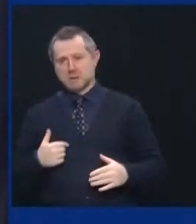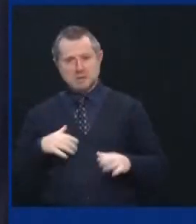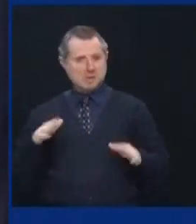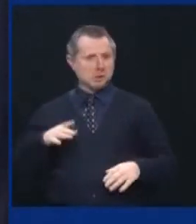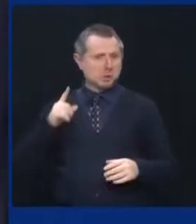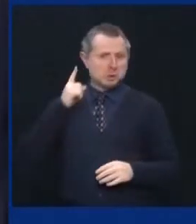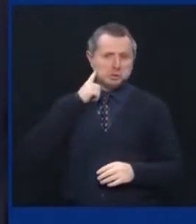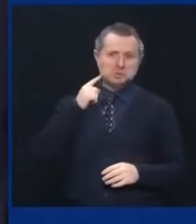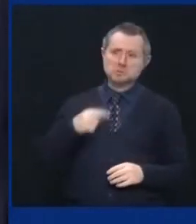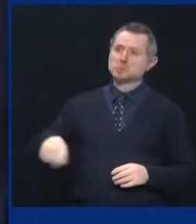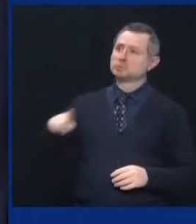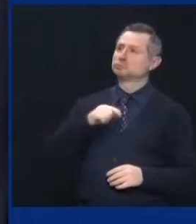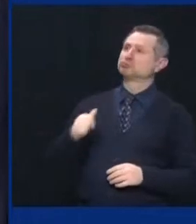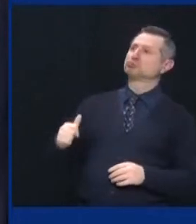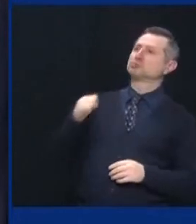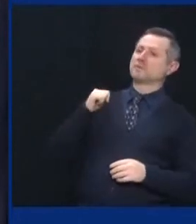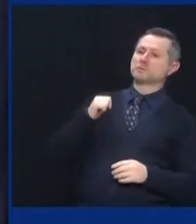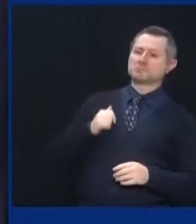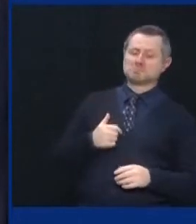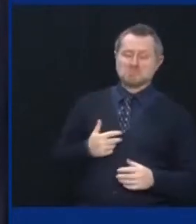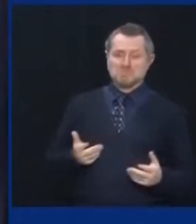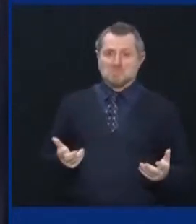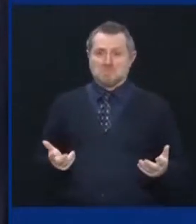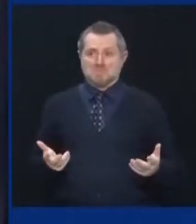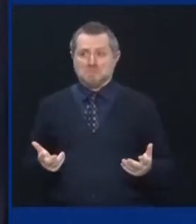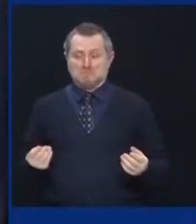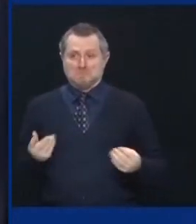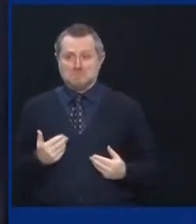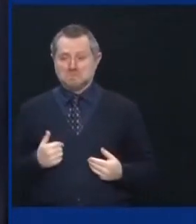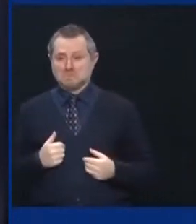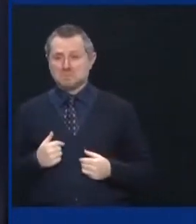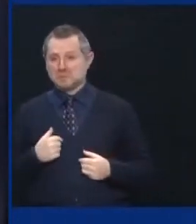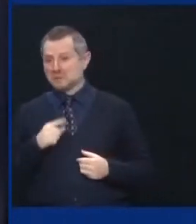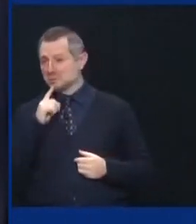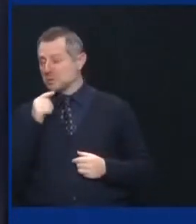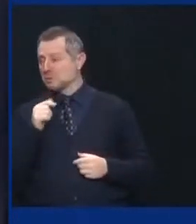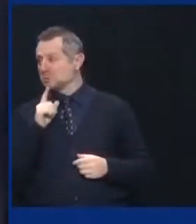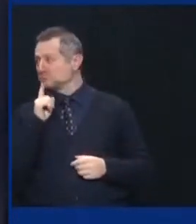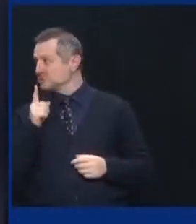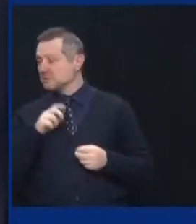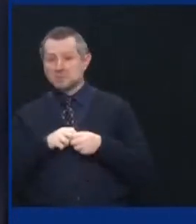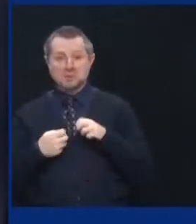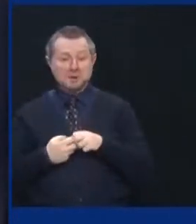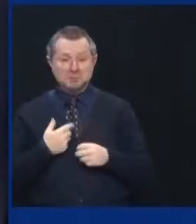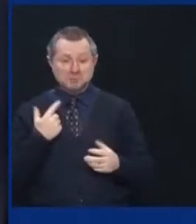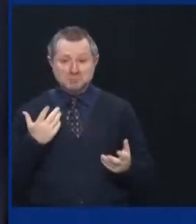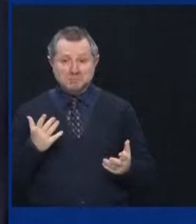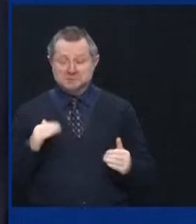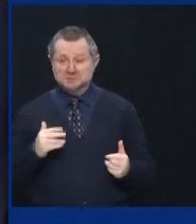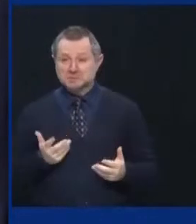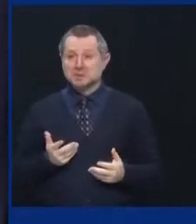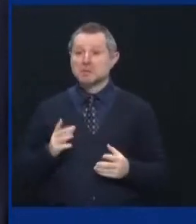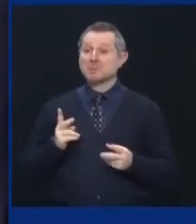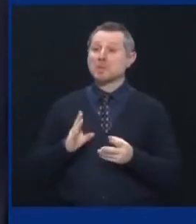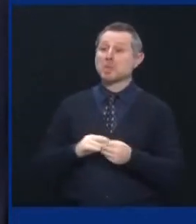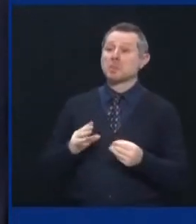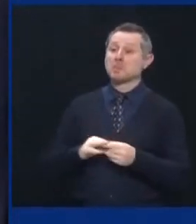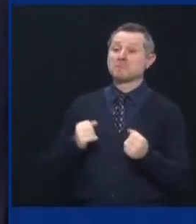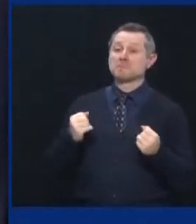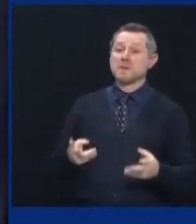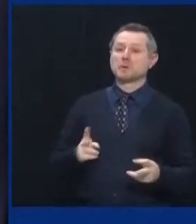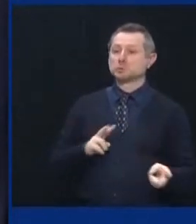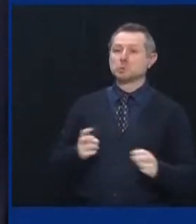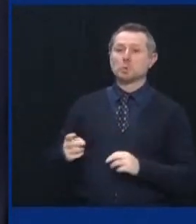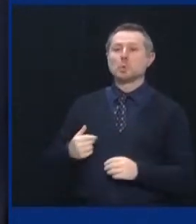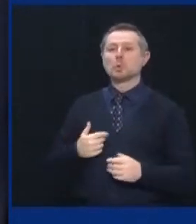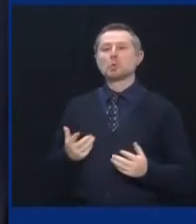of refusals as an issue. I hear the exact opposite. I hear a lot of groups want to